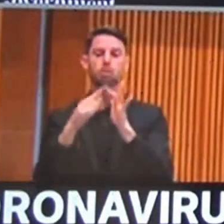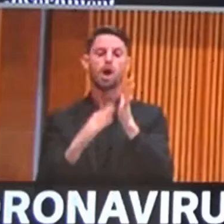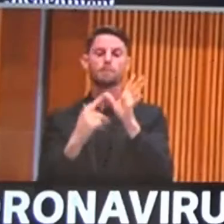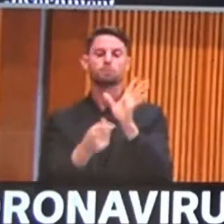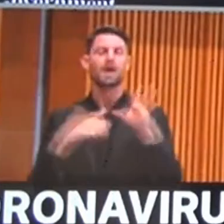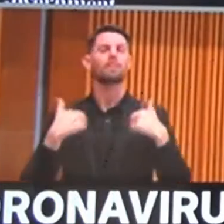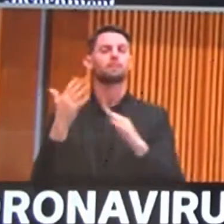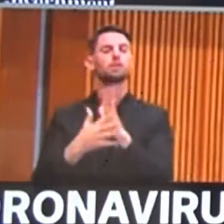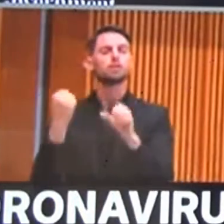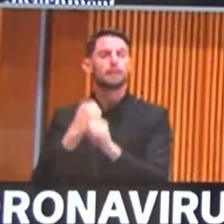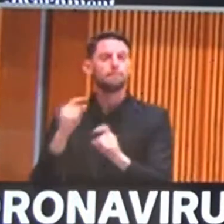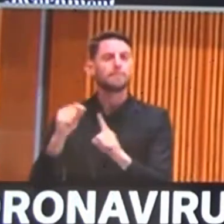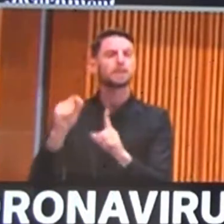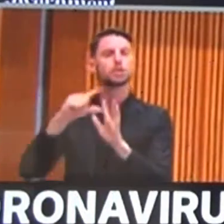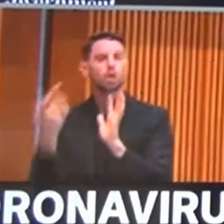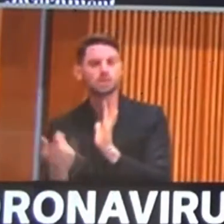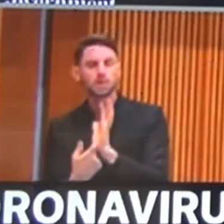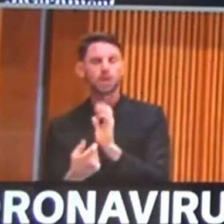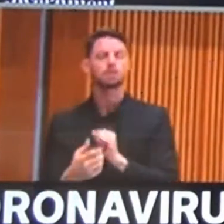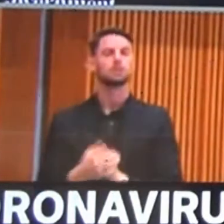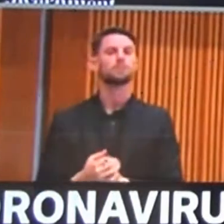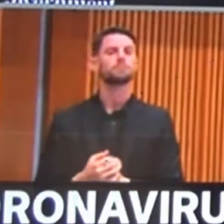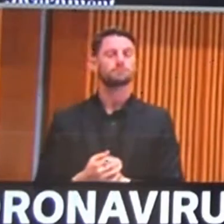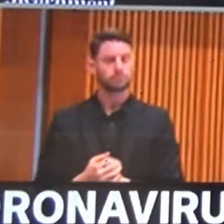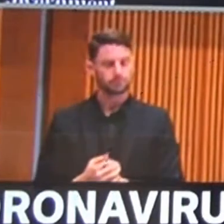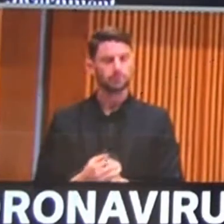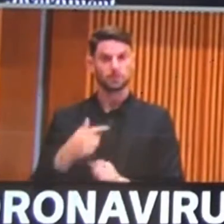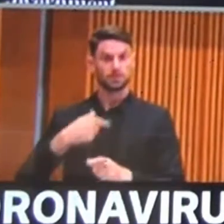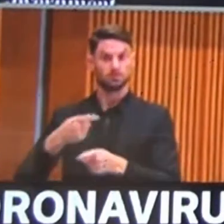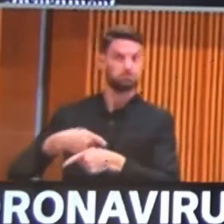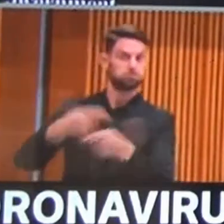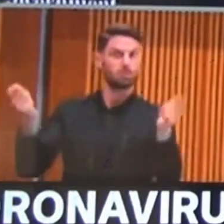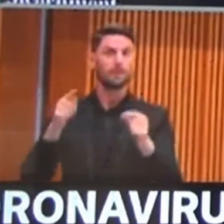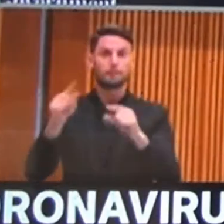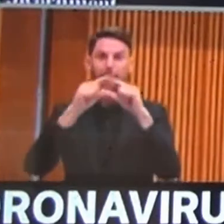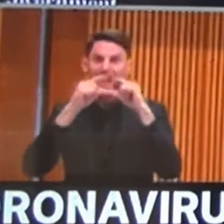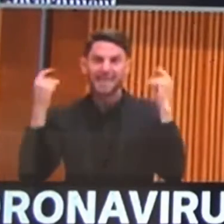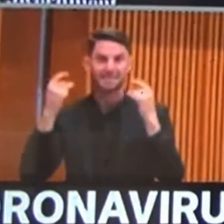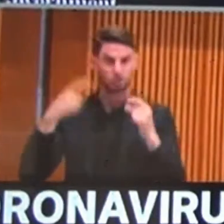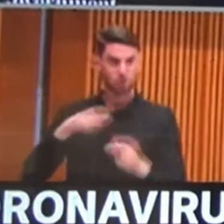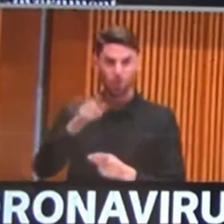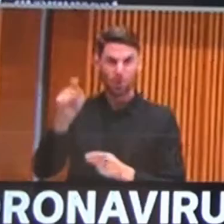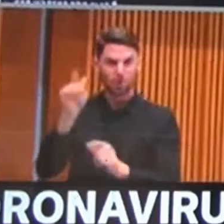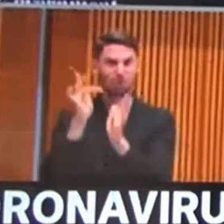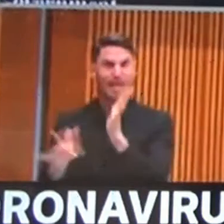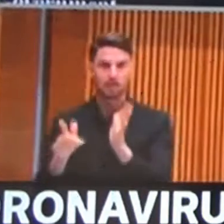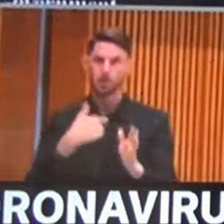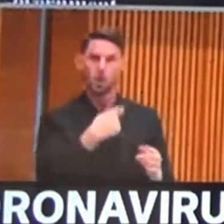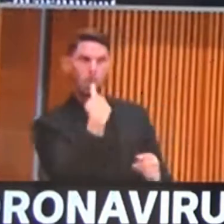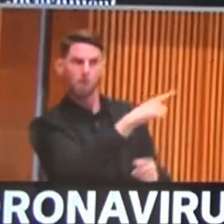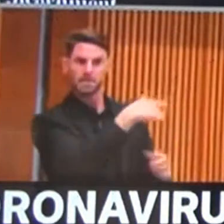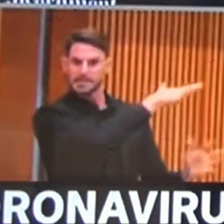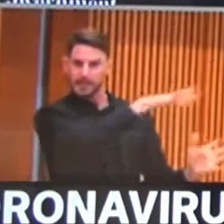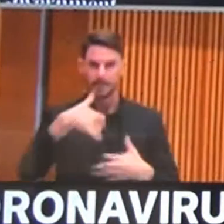includes 1.5 million for general practices. That's part of an ongoing distribution which will occur throughout